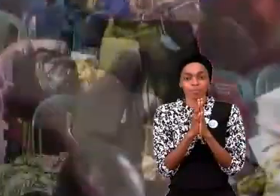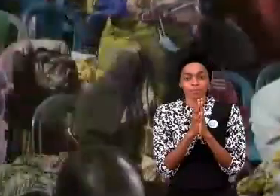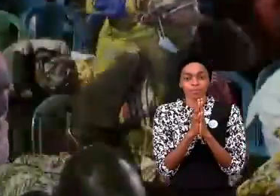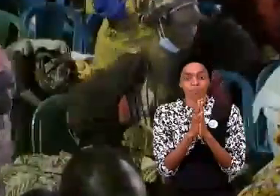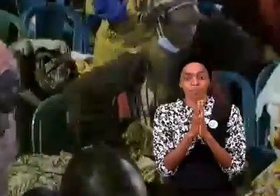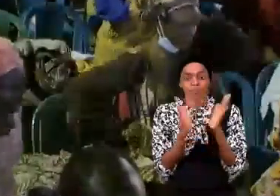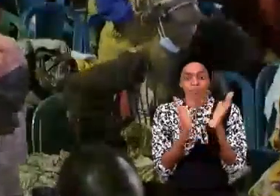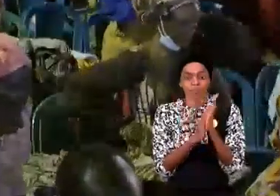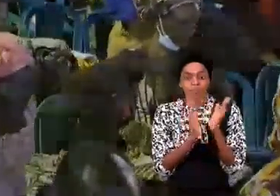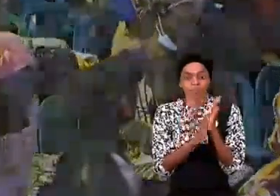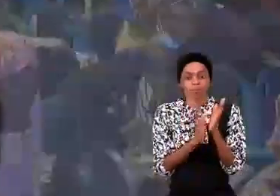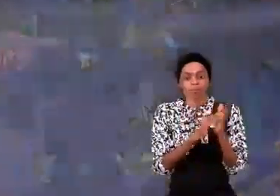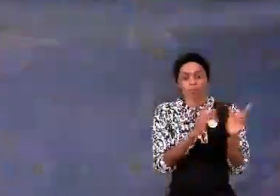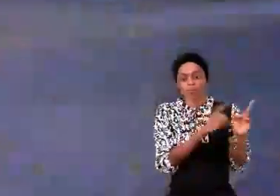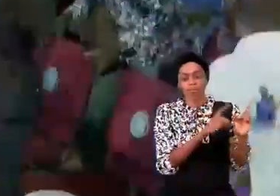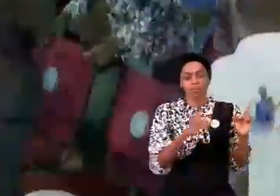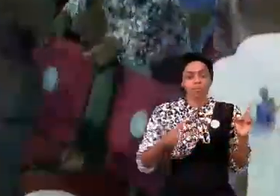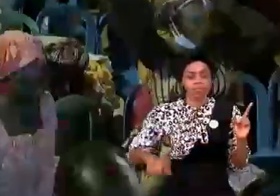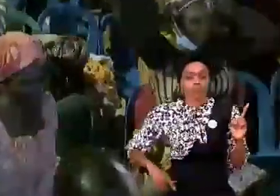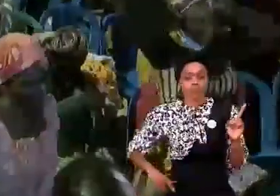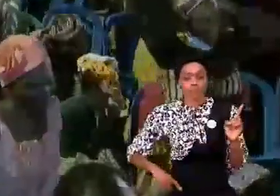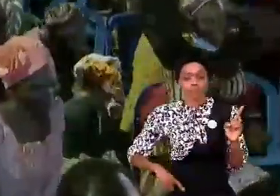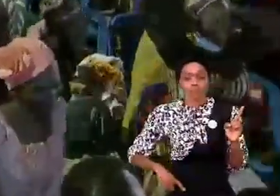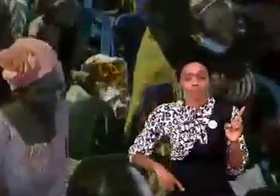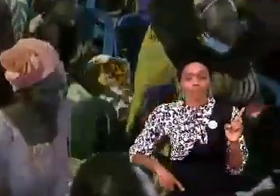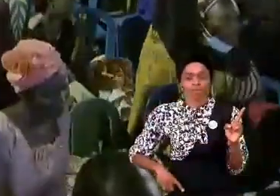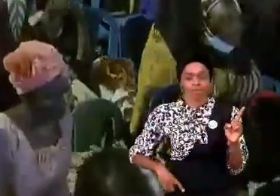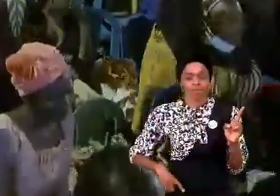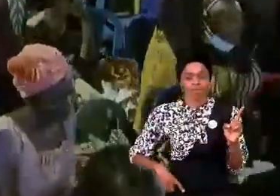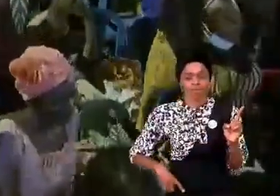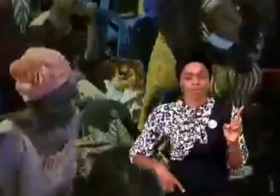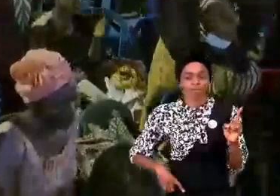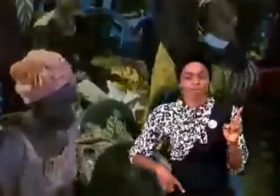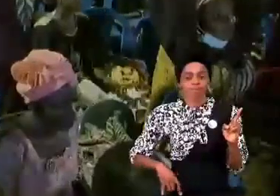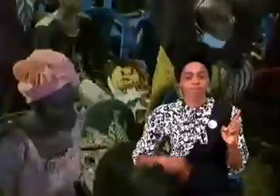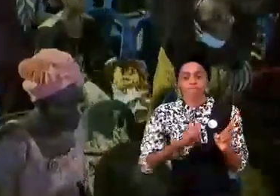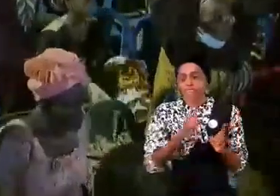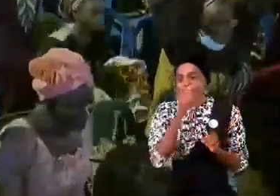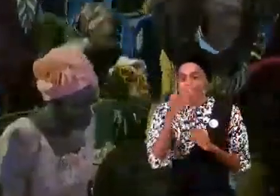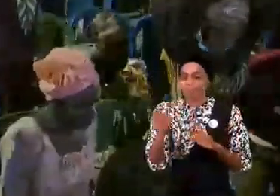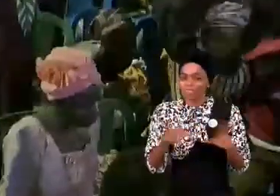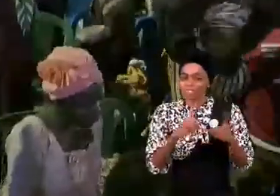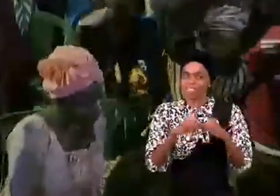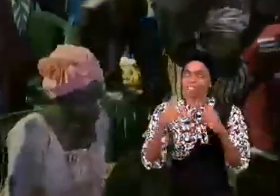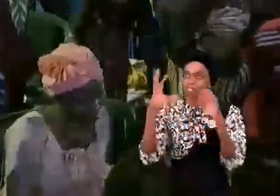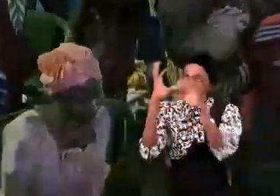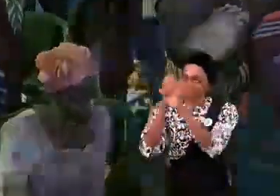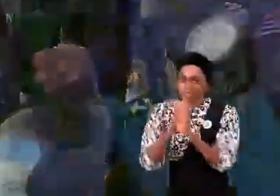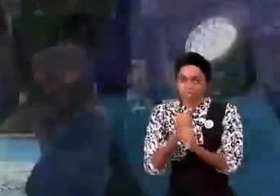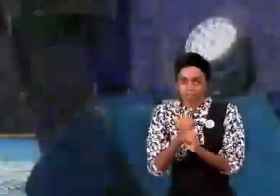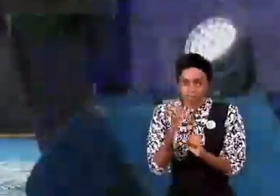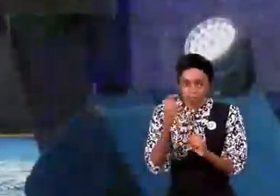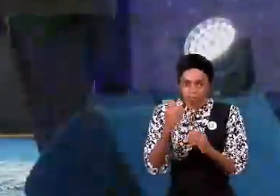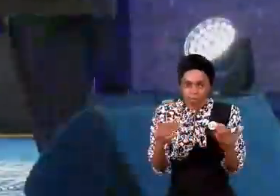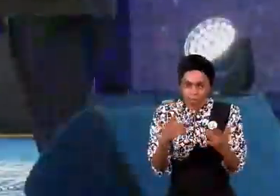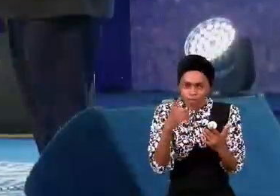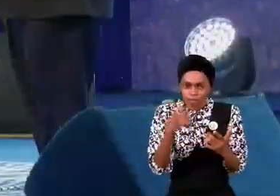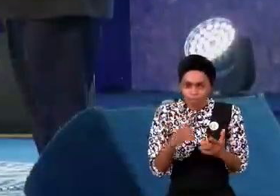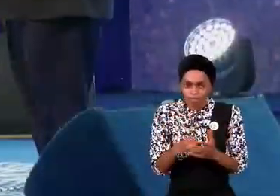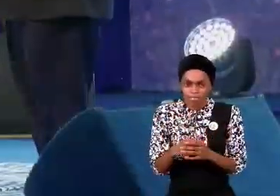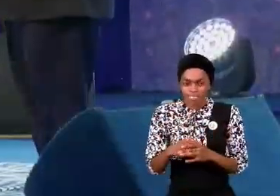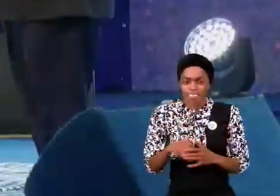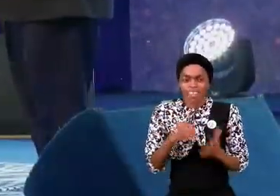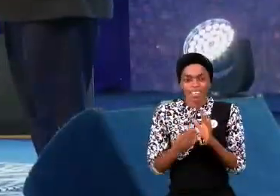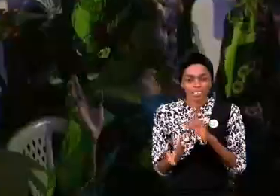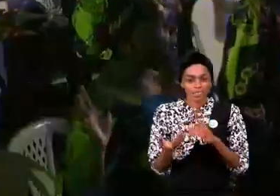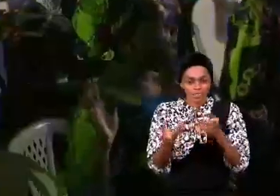I am ready to receive. It will come. It's coming your way in Jesus'